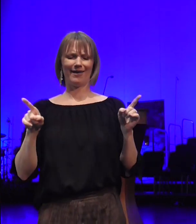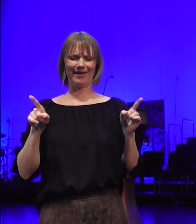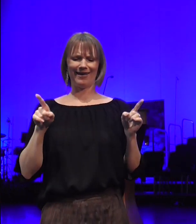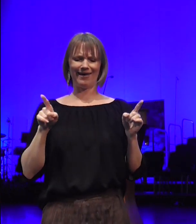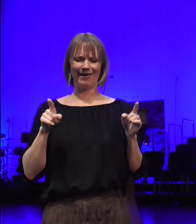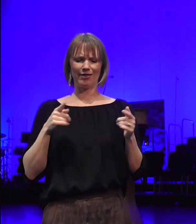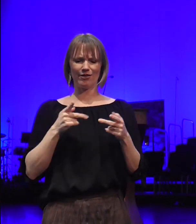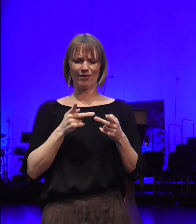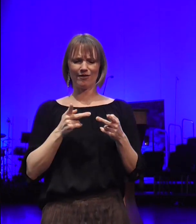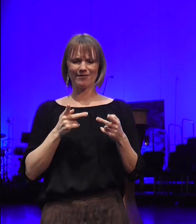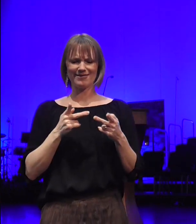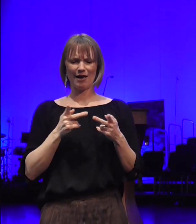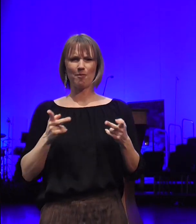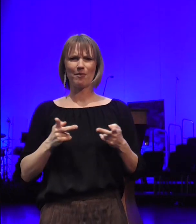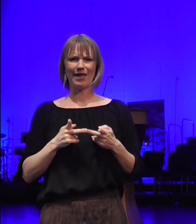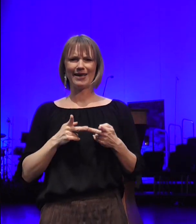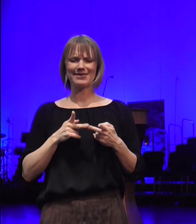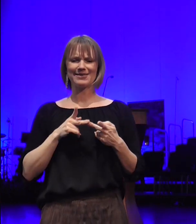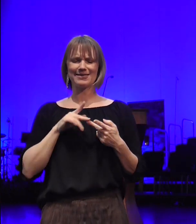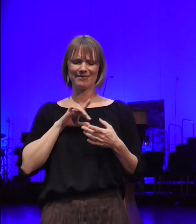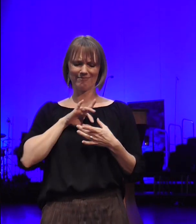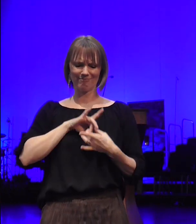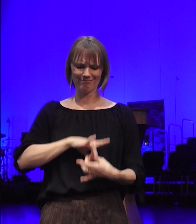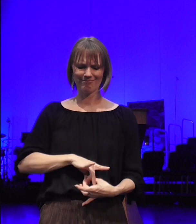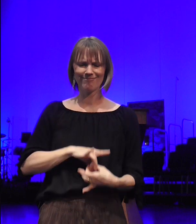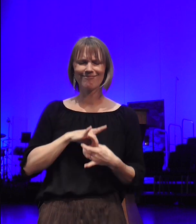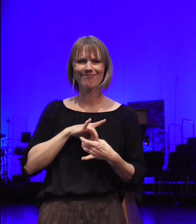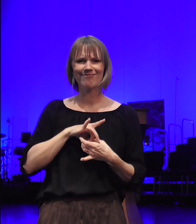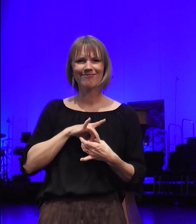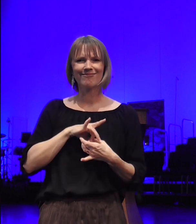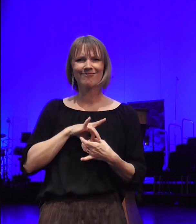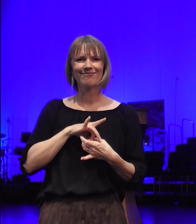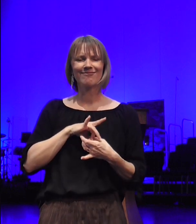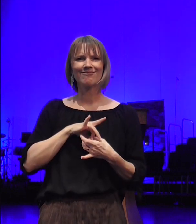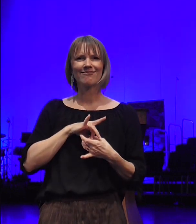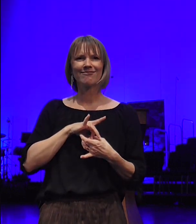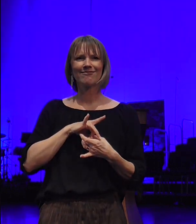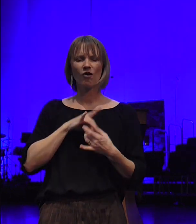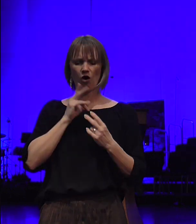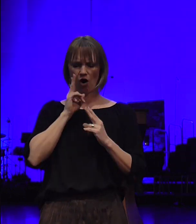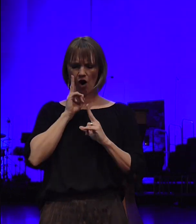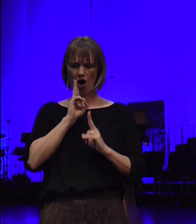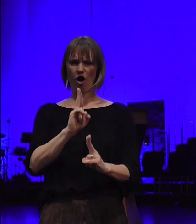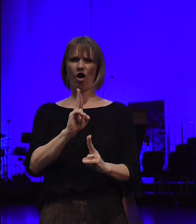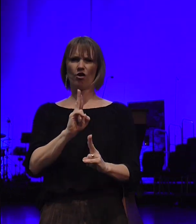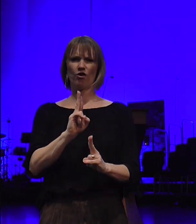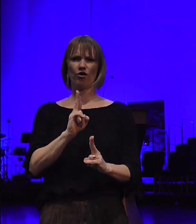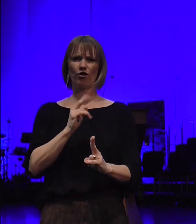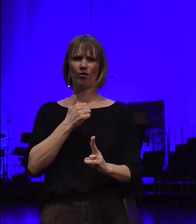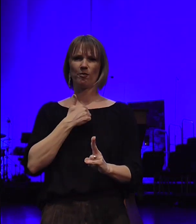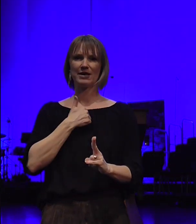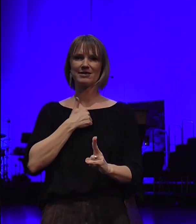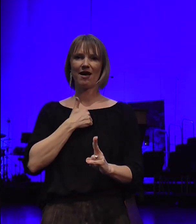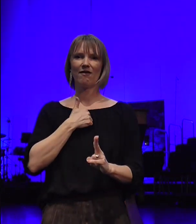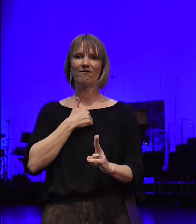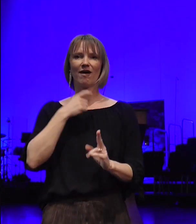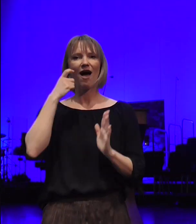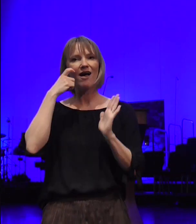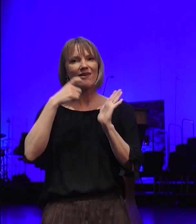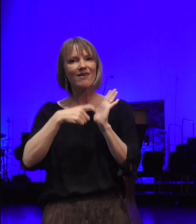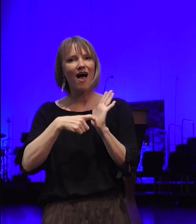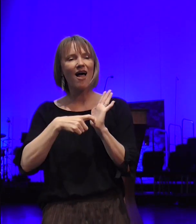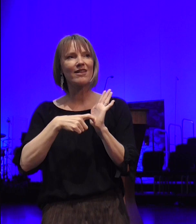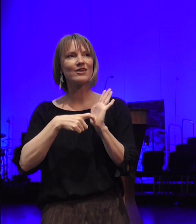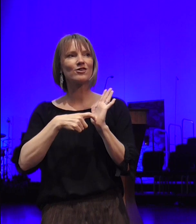centered place within this kind of worship that has to do with honoring myself and acknowledging